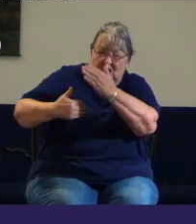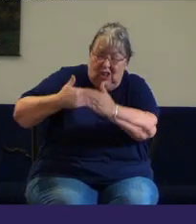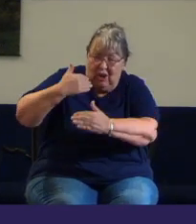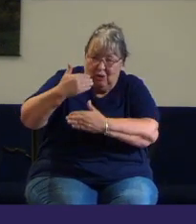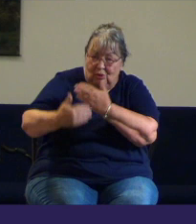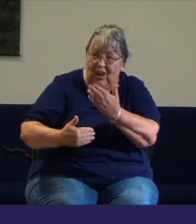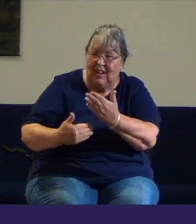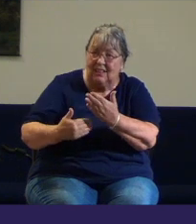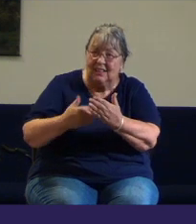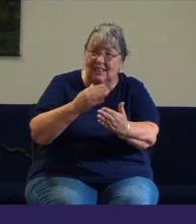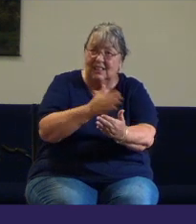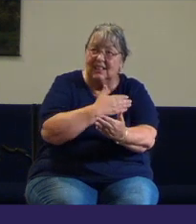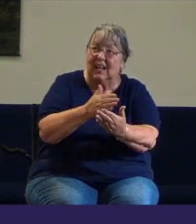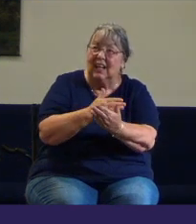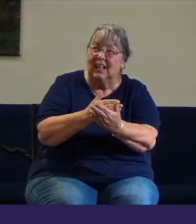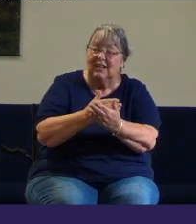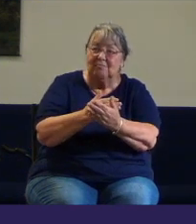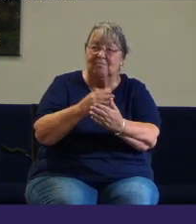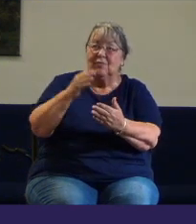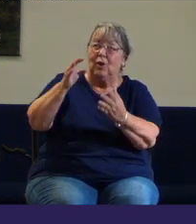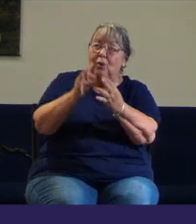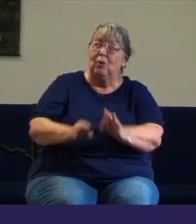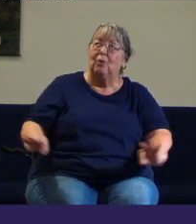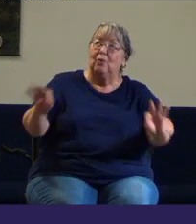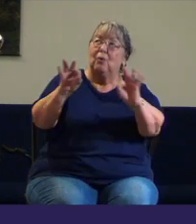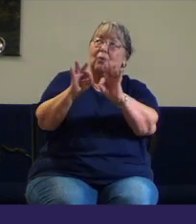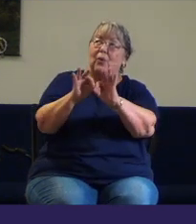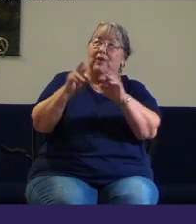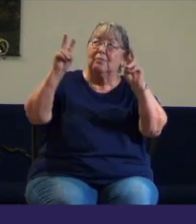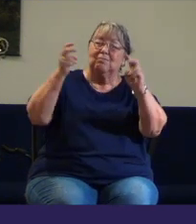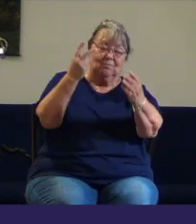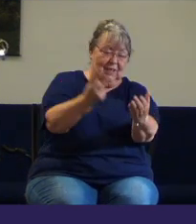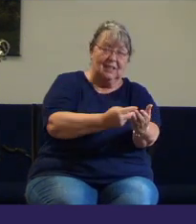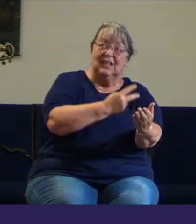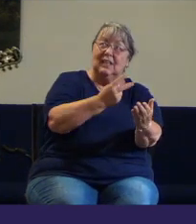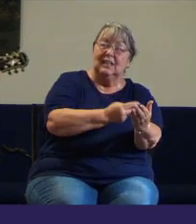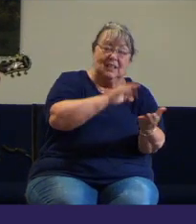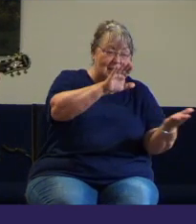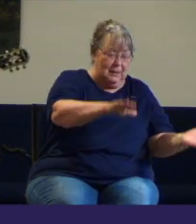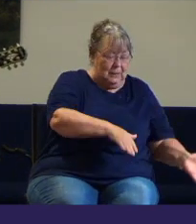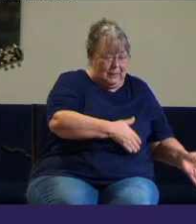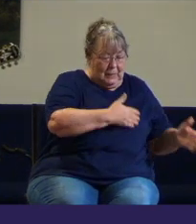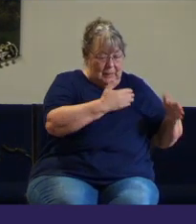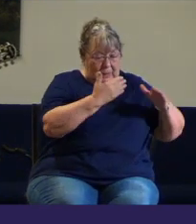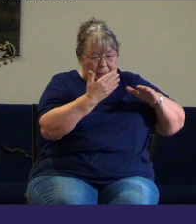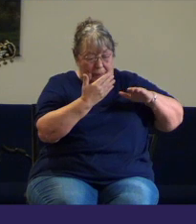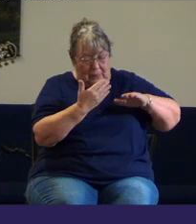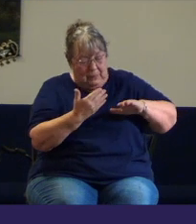Sing, worthy is the Lamb who was slain.